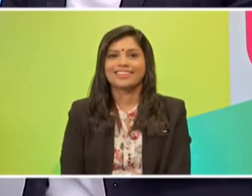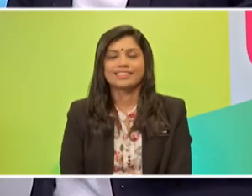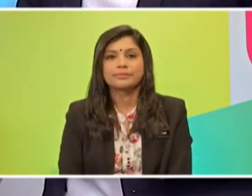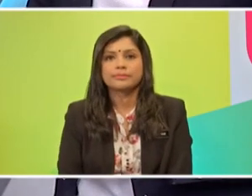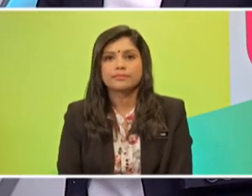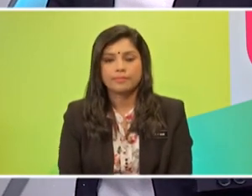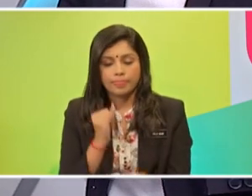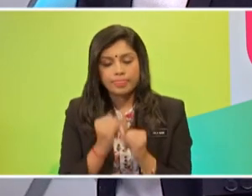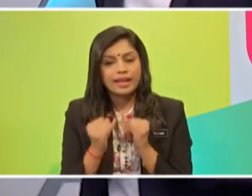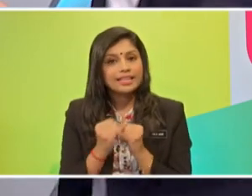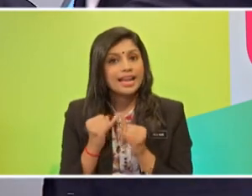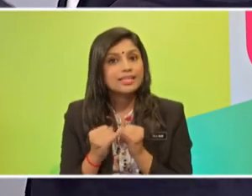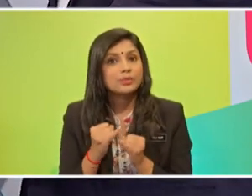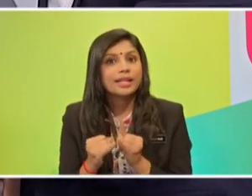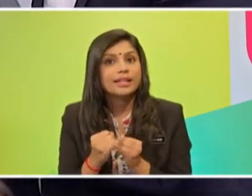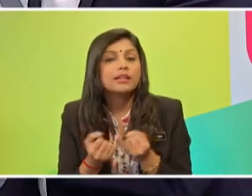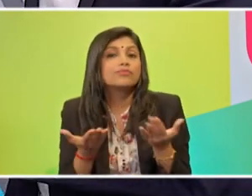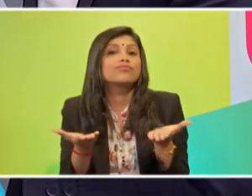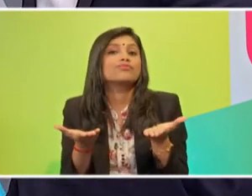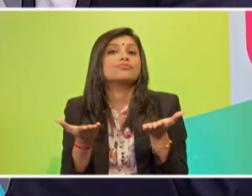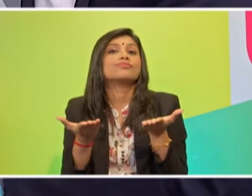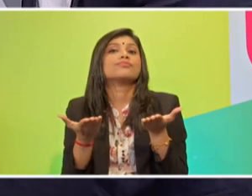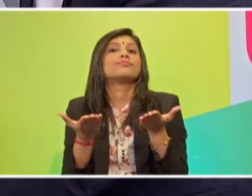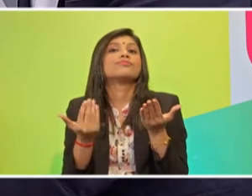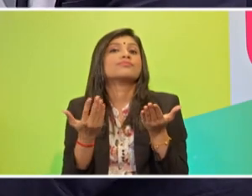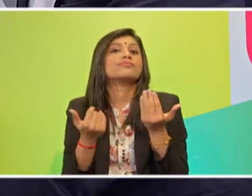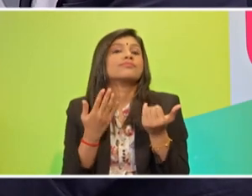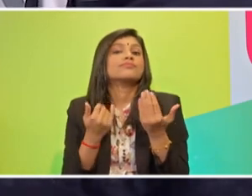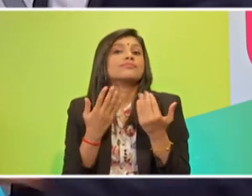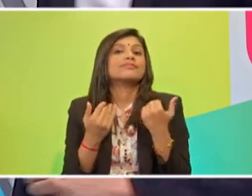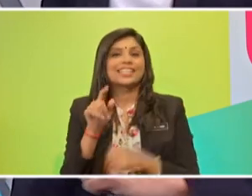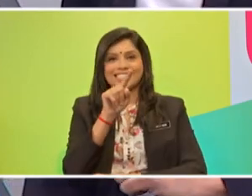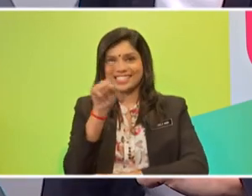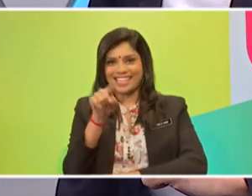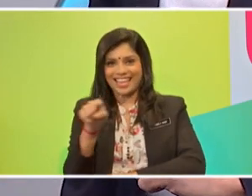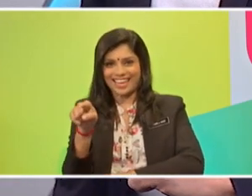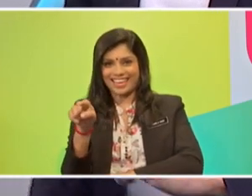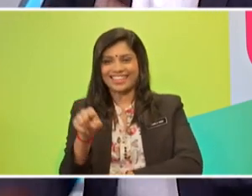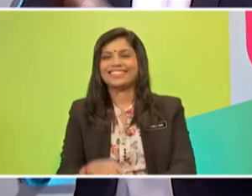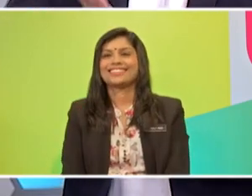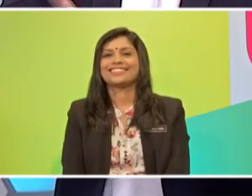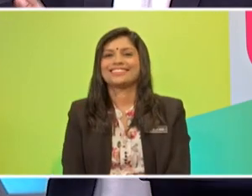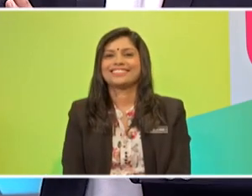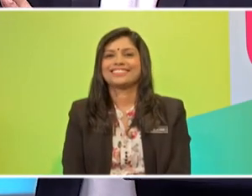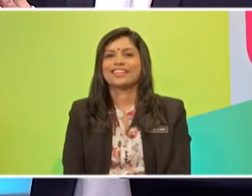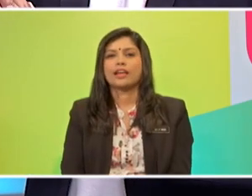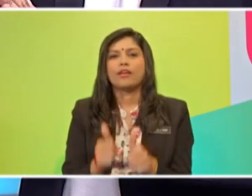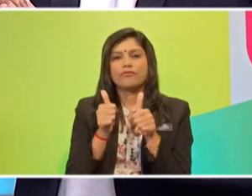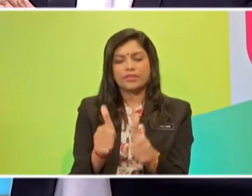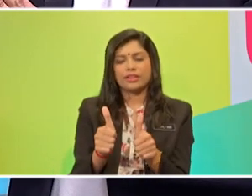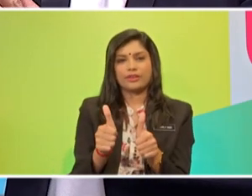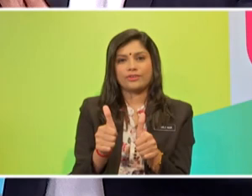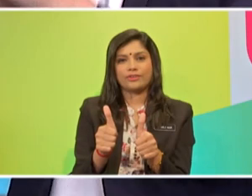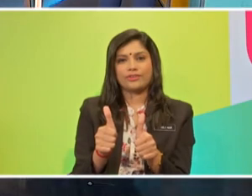how about the last letter? The last letter is Z. Very good, Sean. You have passed